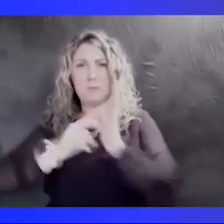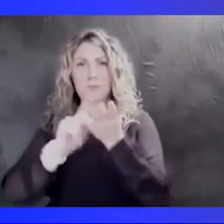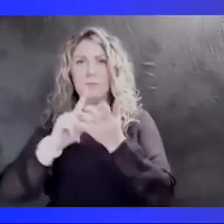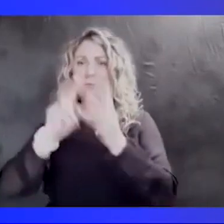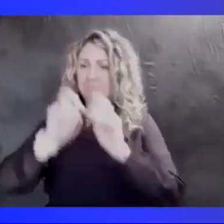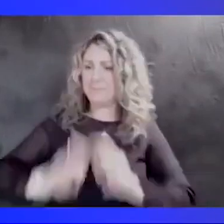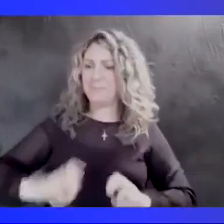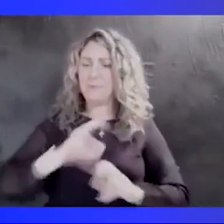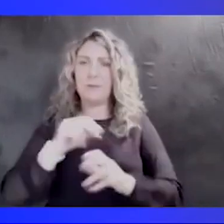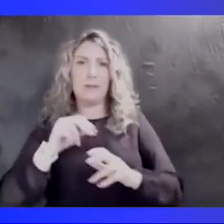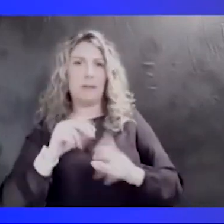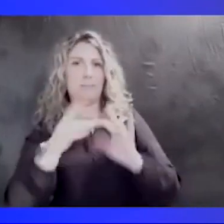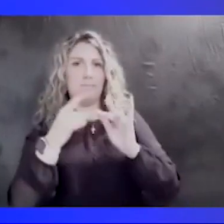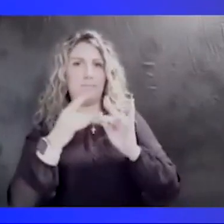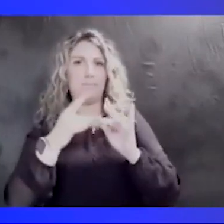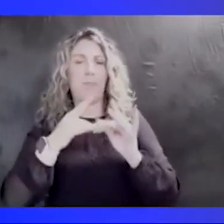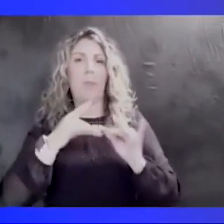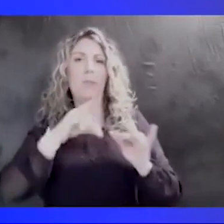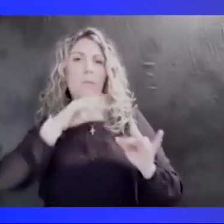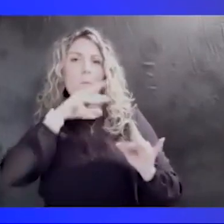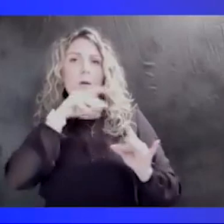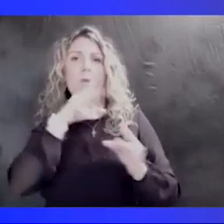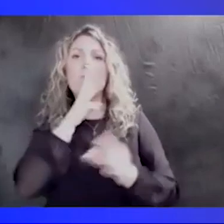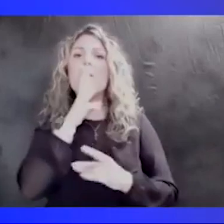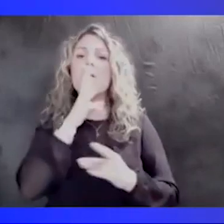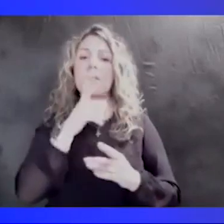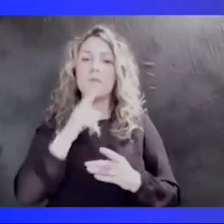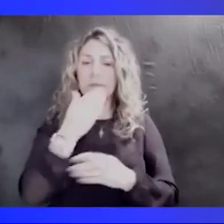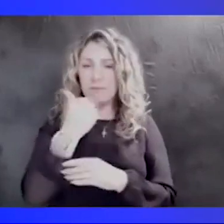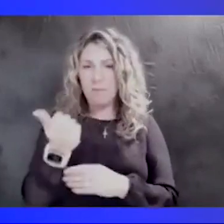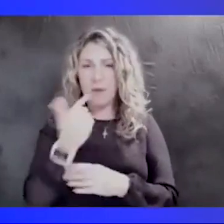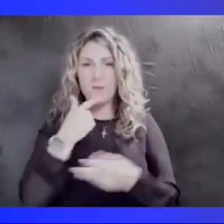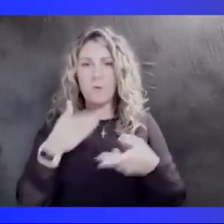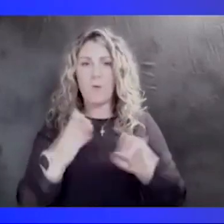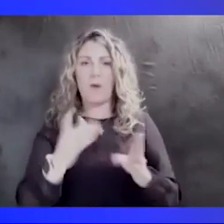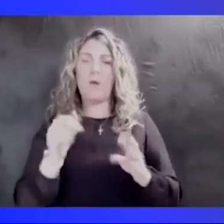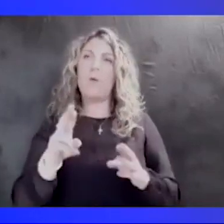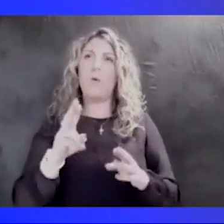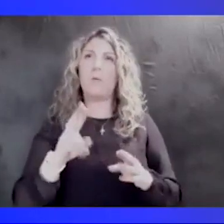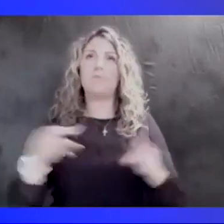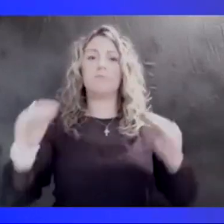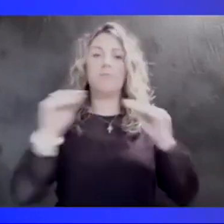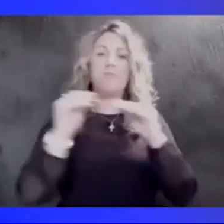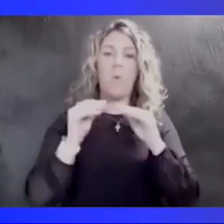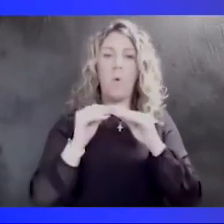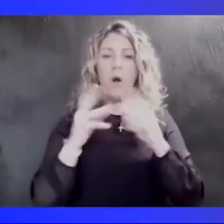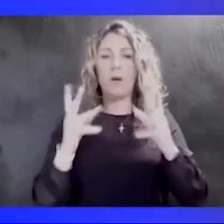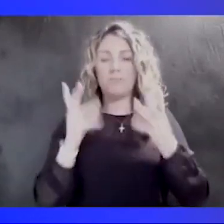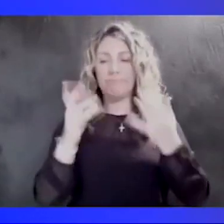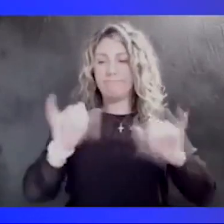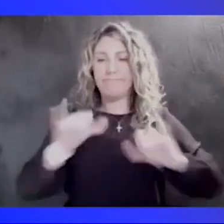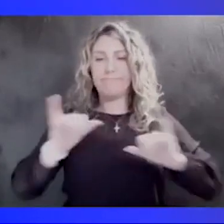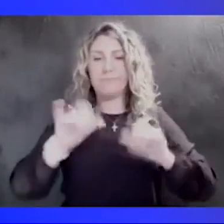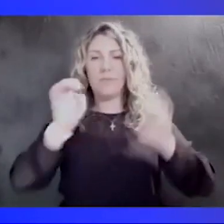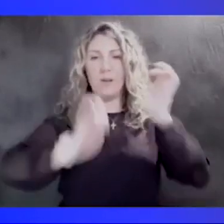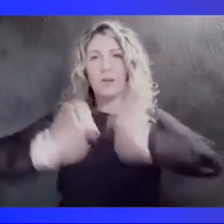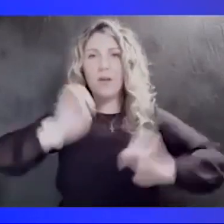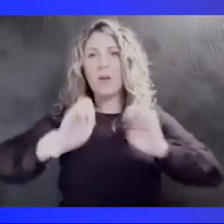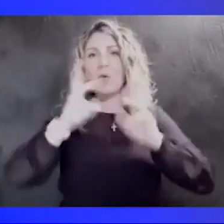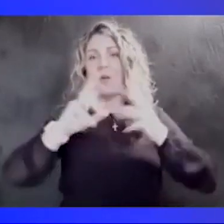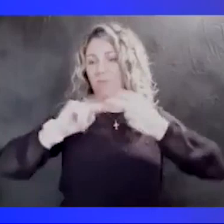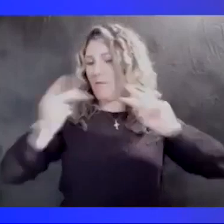the wastewater, that's a much better way or more robust way of really evaluating what variants exist in the